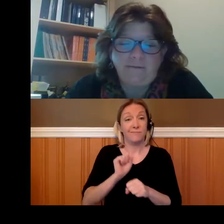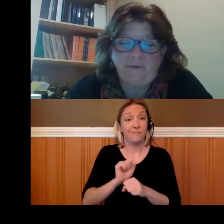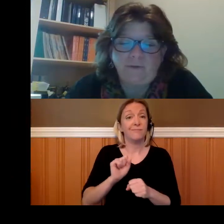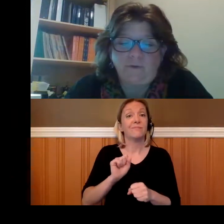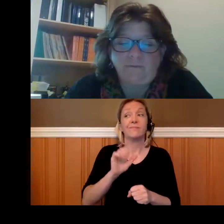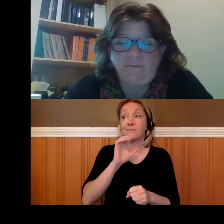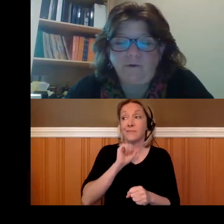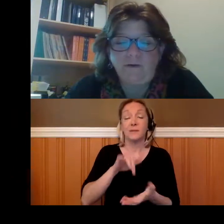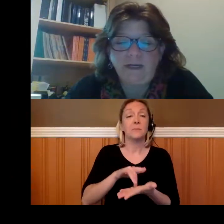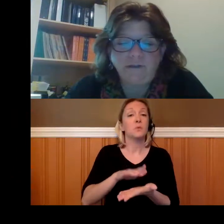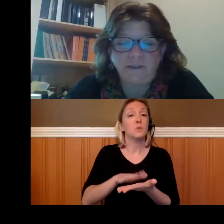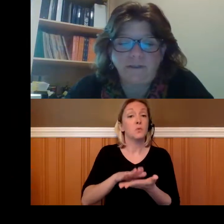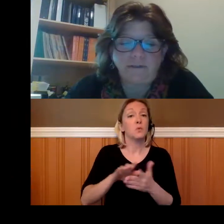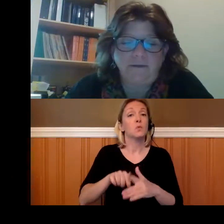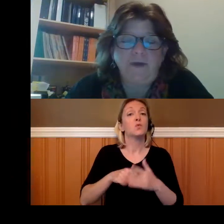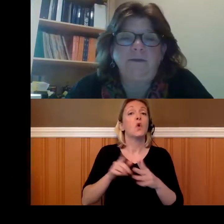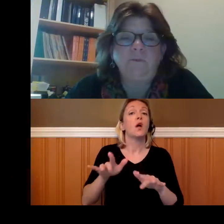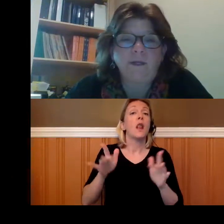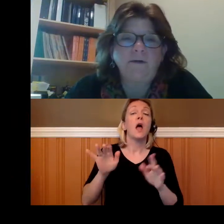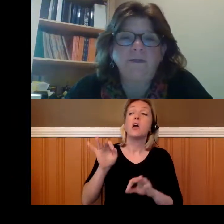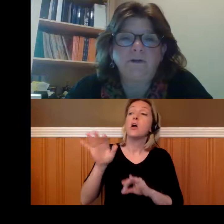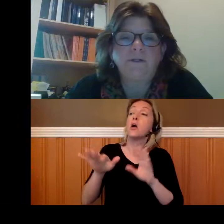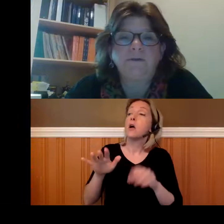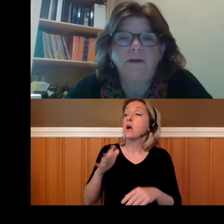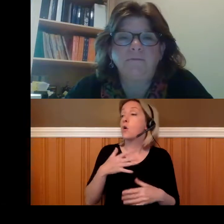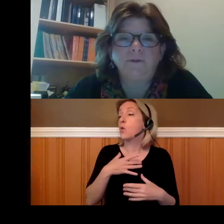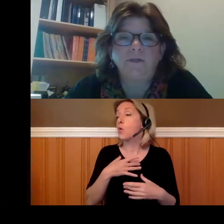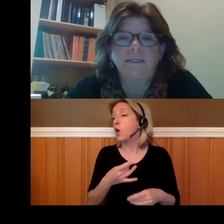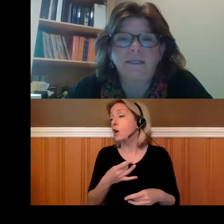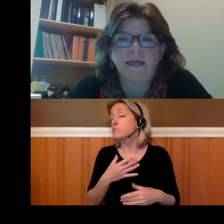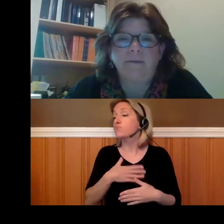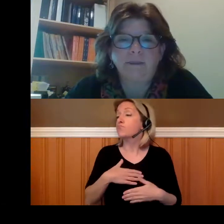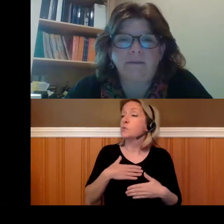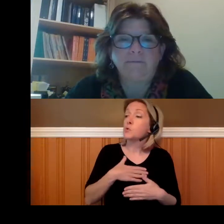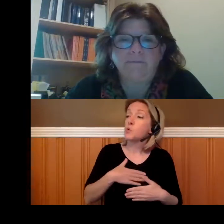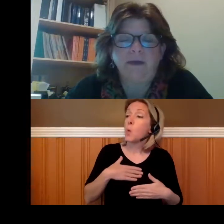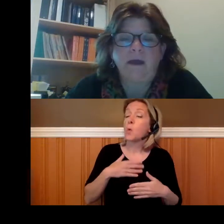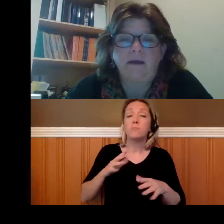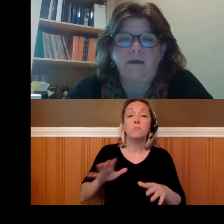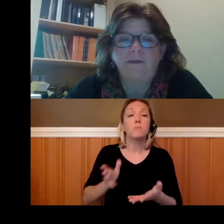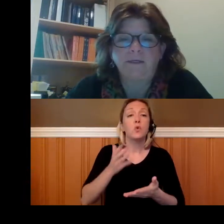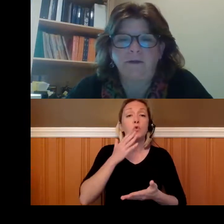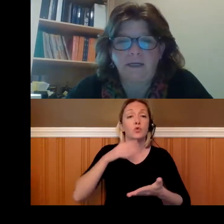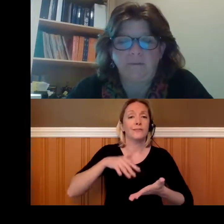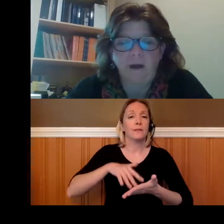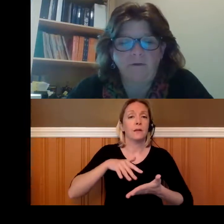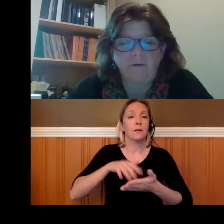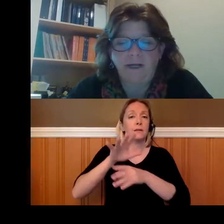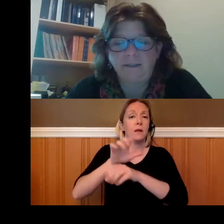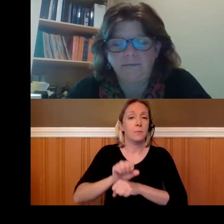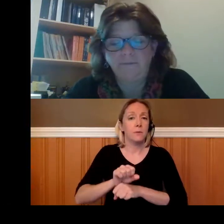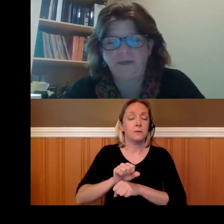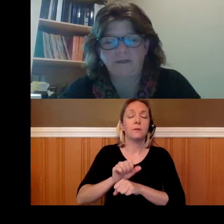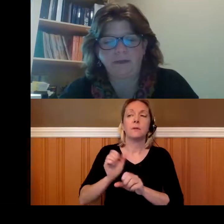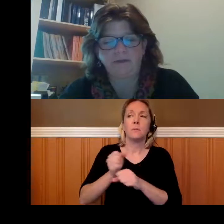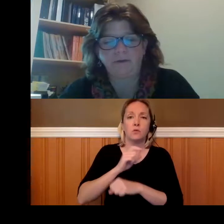their interests? You want them to start to develop those good study habits. And obviously you're going to keep an eye on their grades. Make sure they're